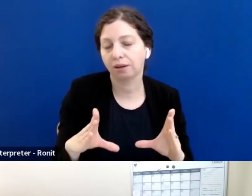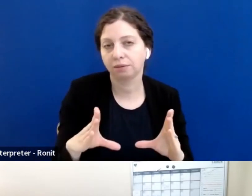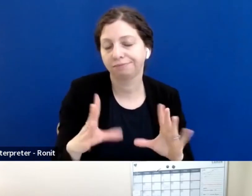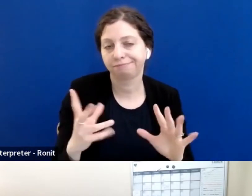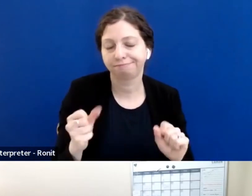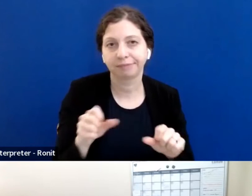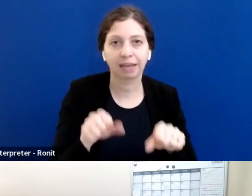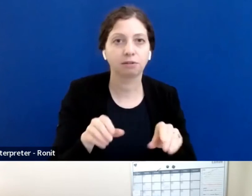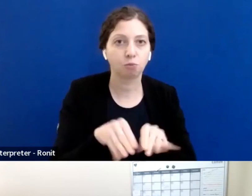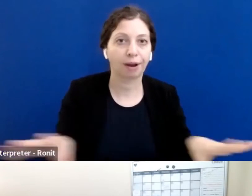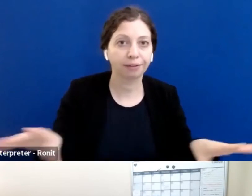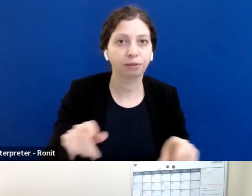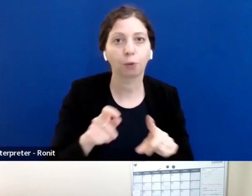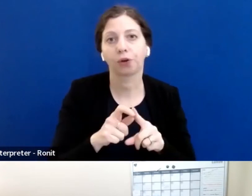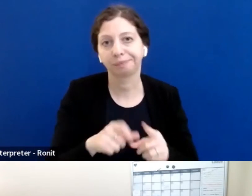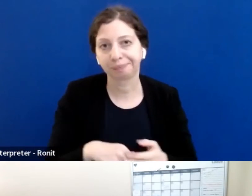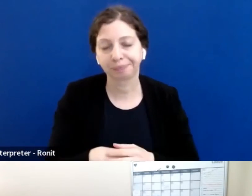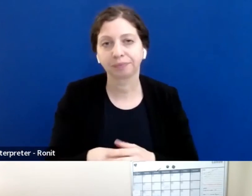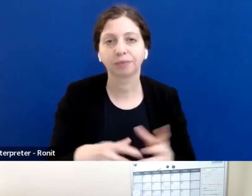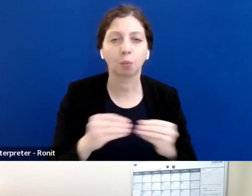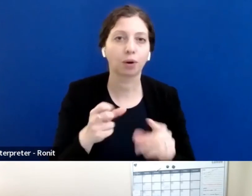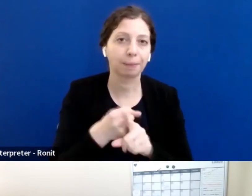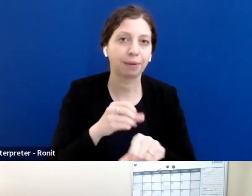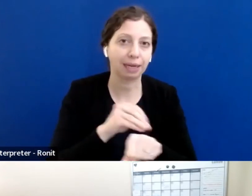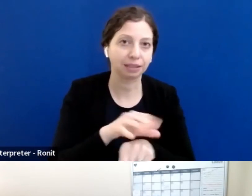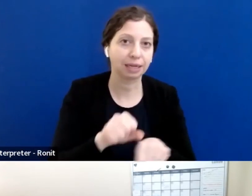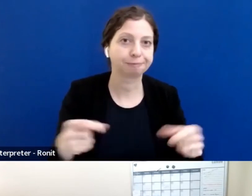this can spread and more impact can be made.